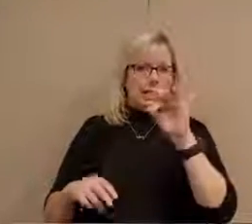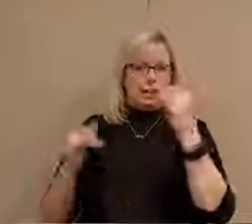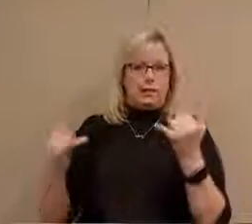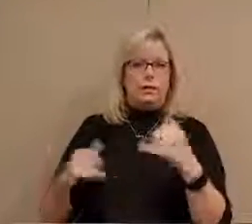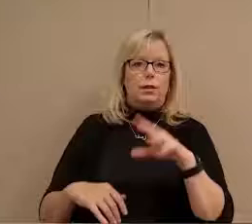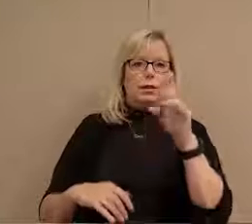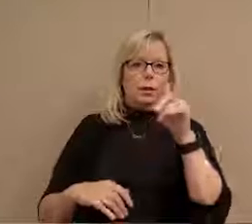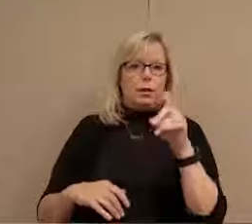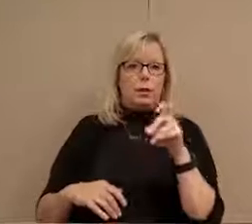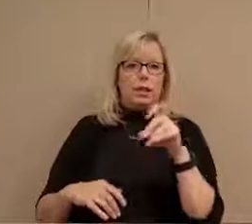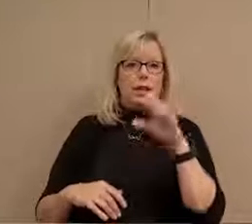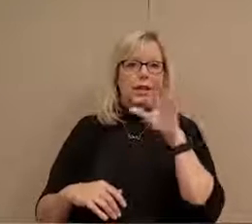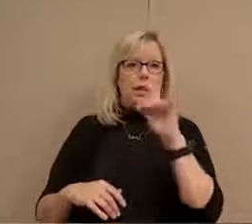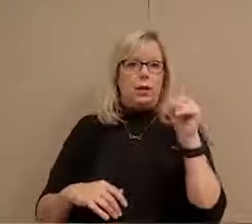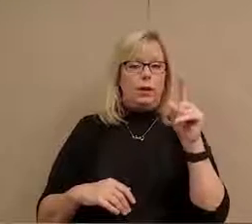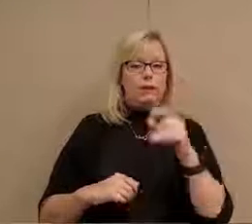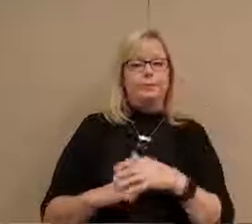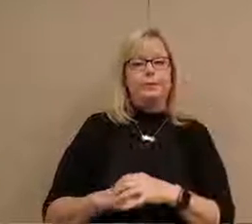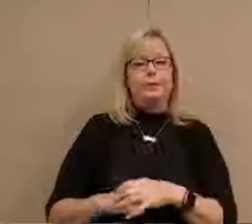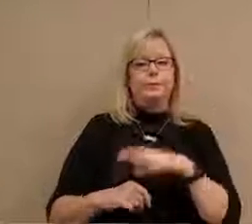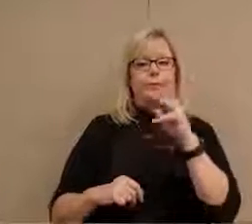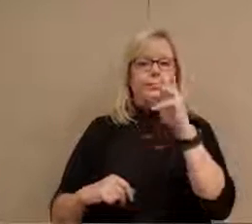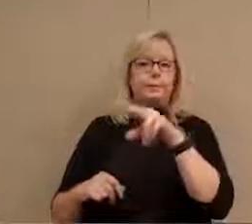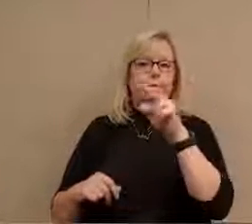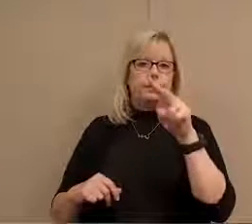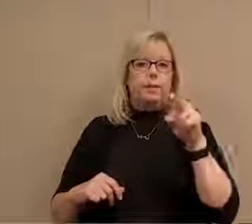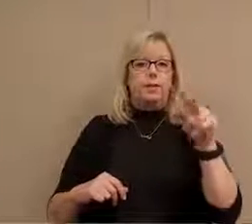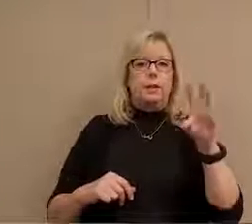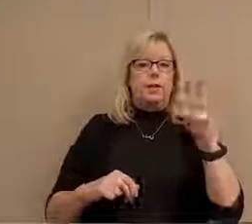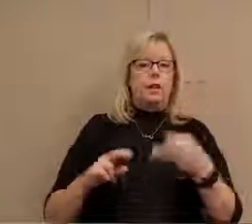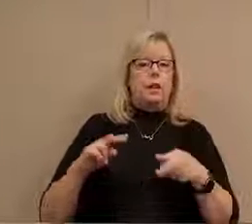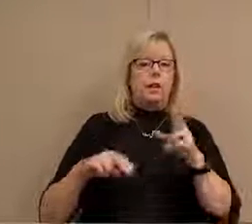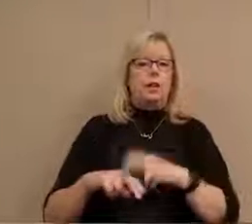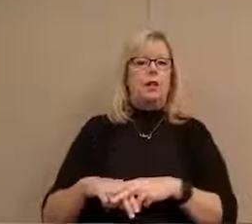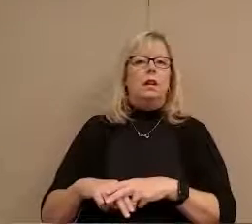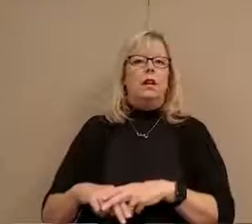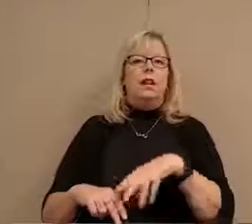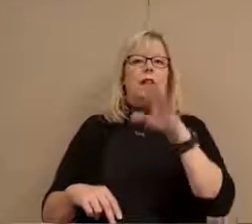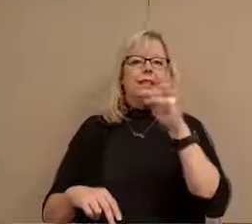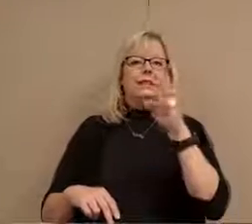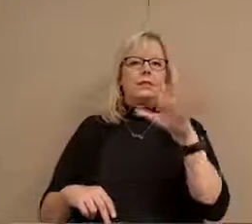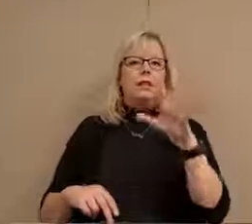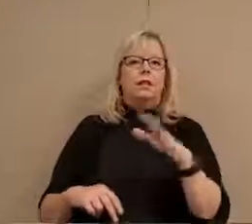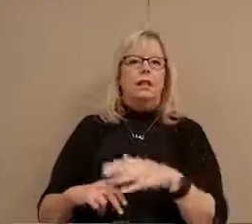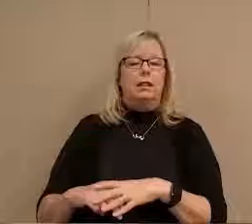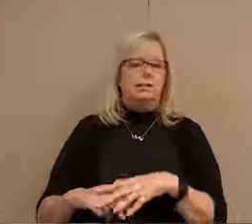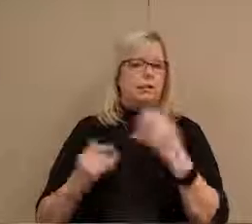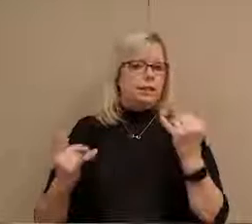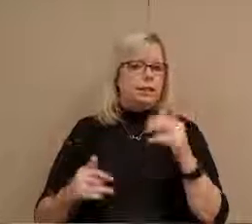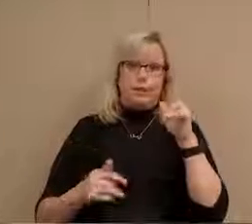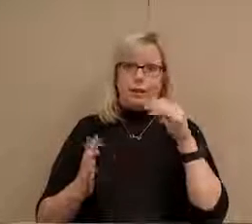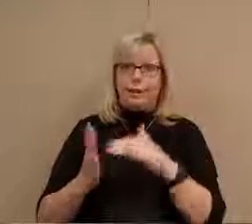9 to 181. 62226 up 65 to